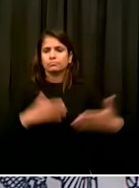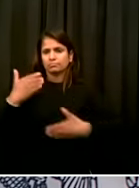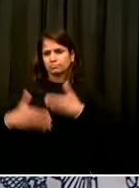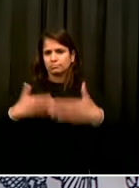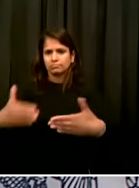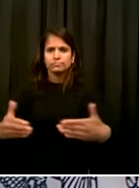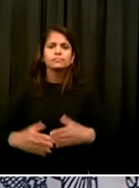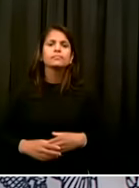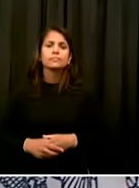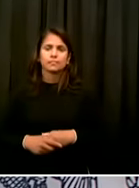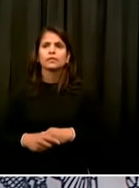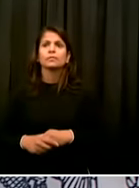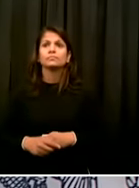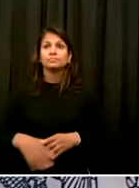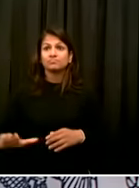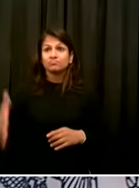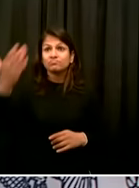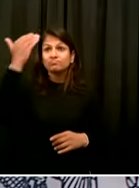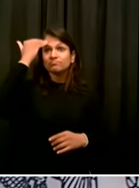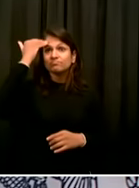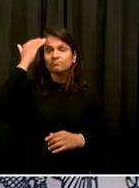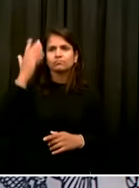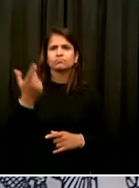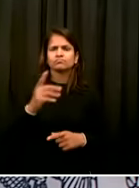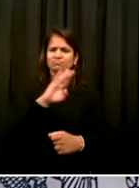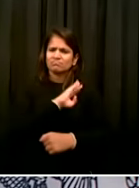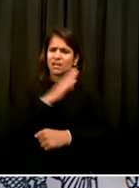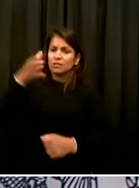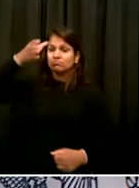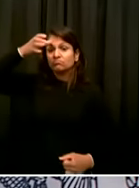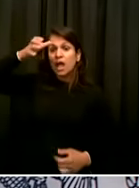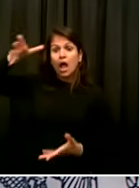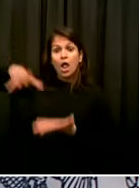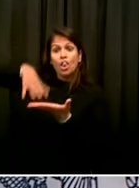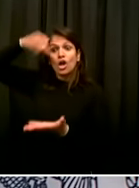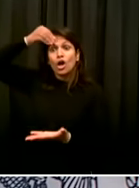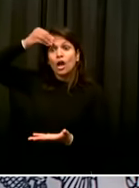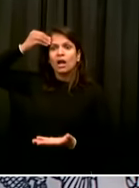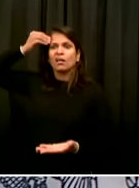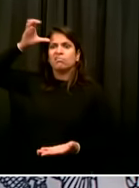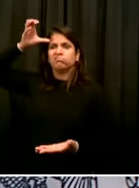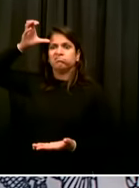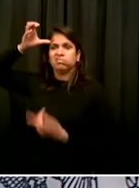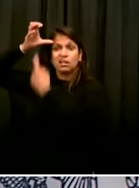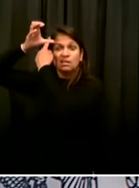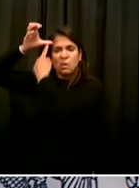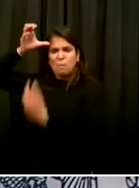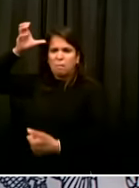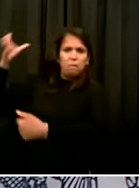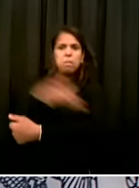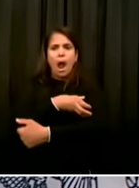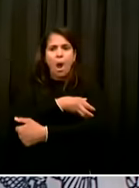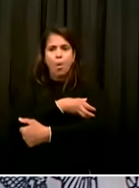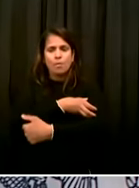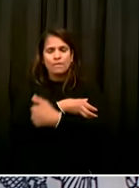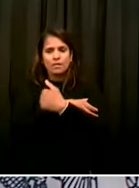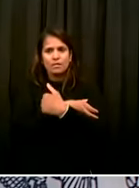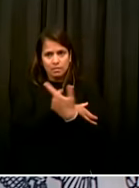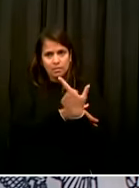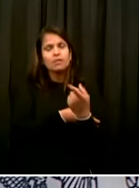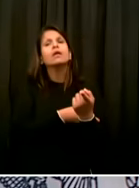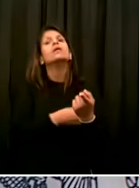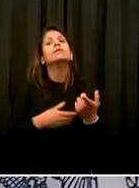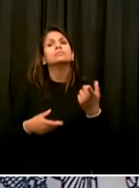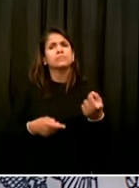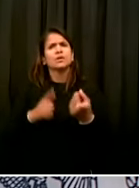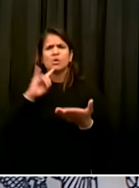power. New Yorkers have knowledge of what's going on and they act on that knowledge. We make it a point to keep